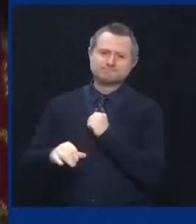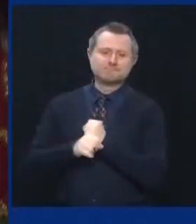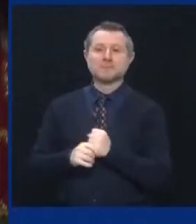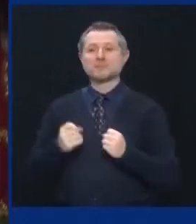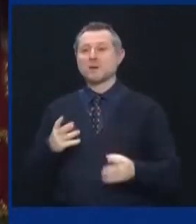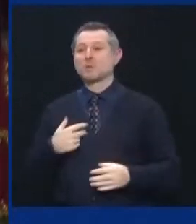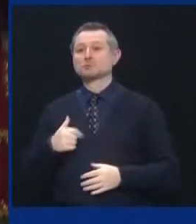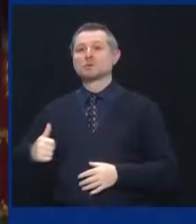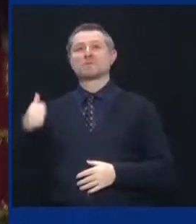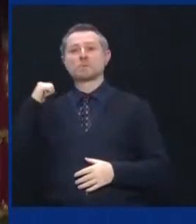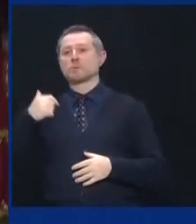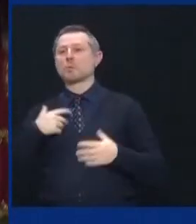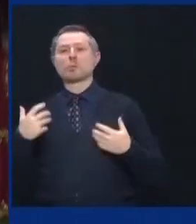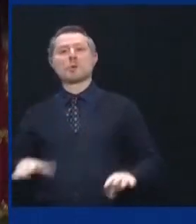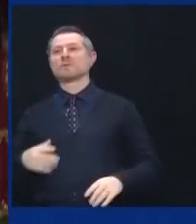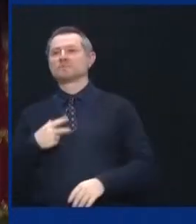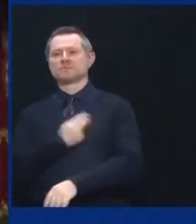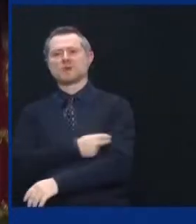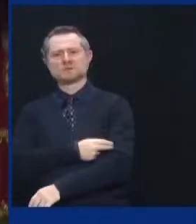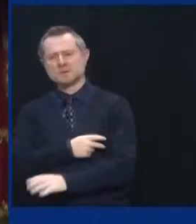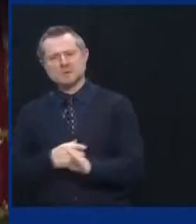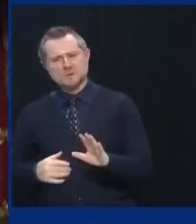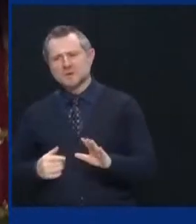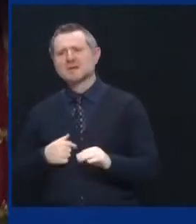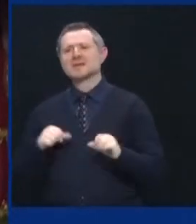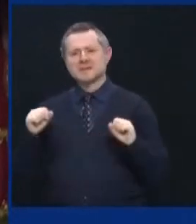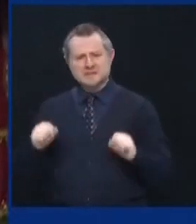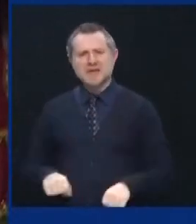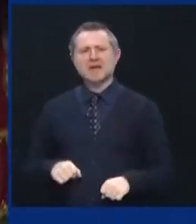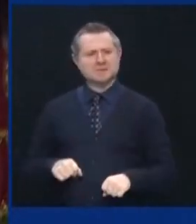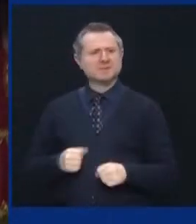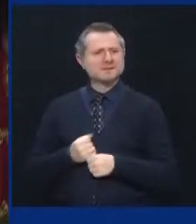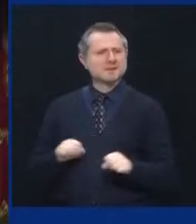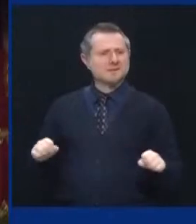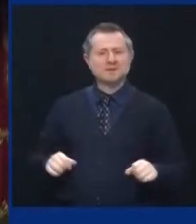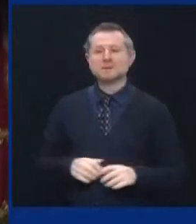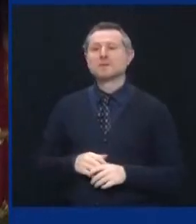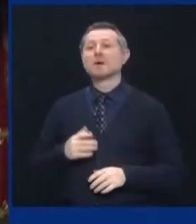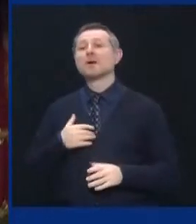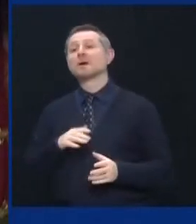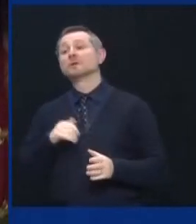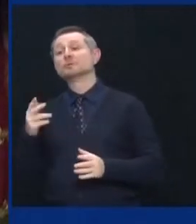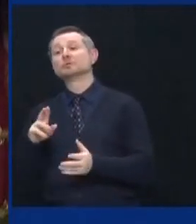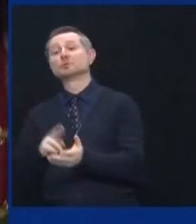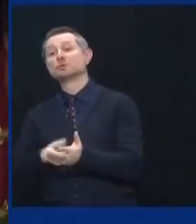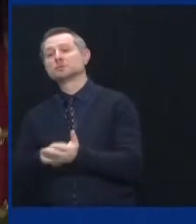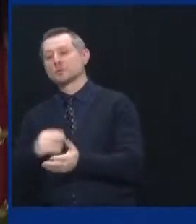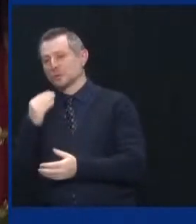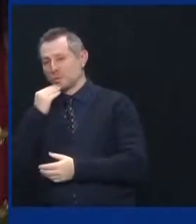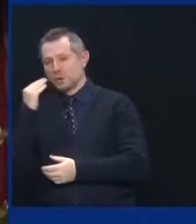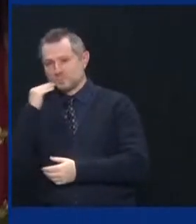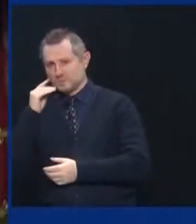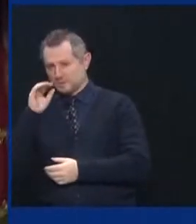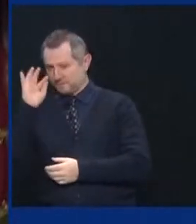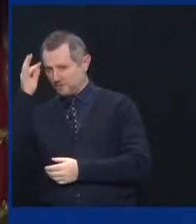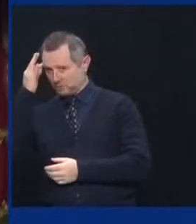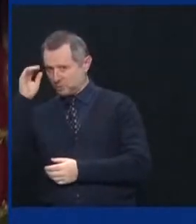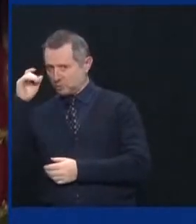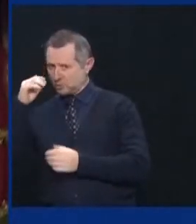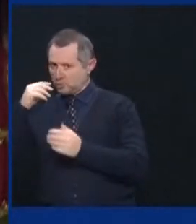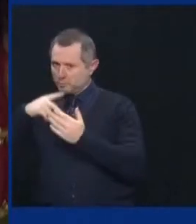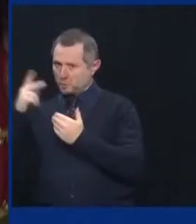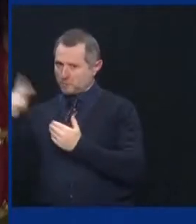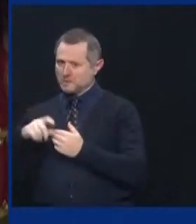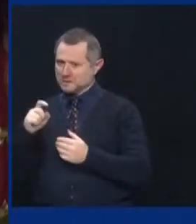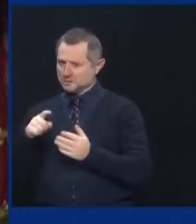get the vaccine do get the vaccine. That's one part. Regarding the nursing homes, that's a federal-run program, and we will have to check with the